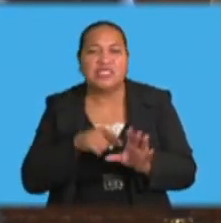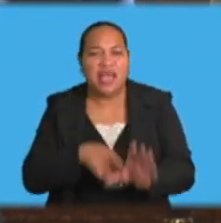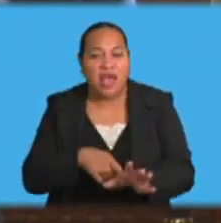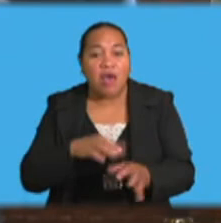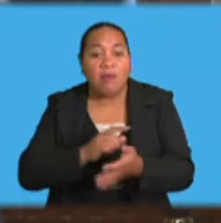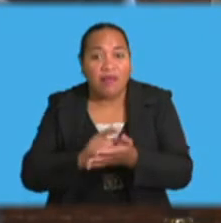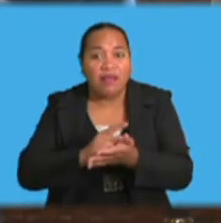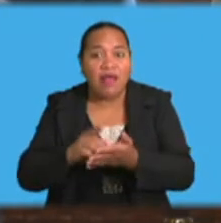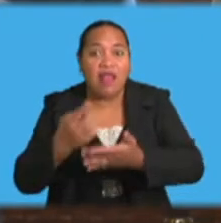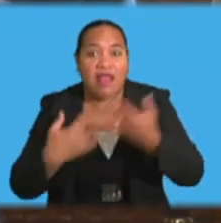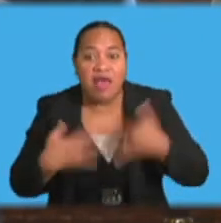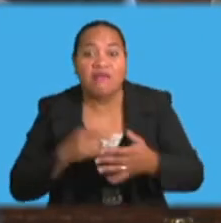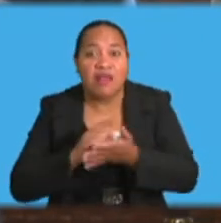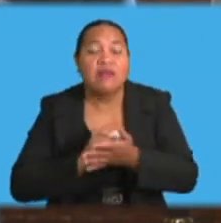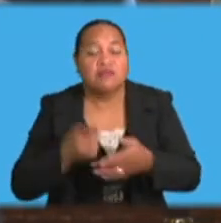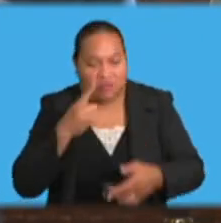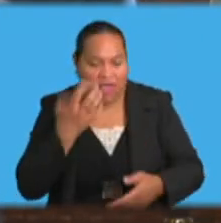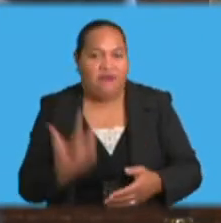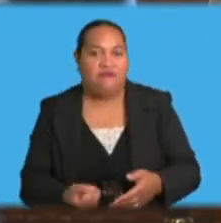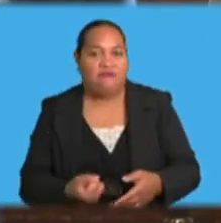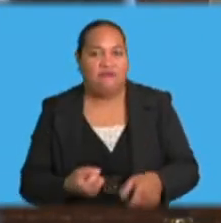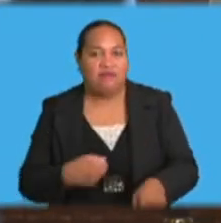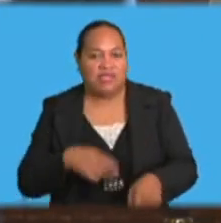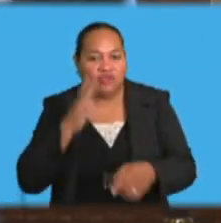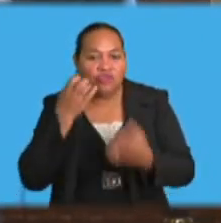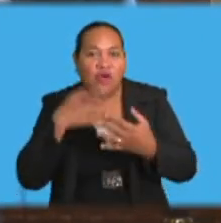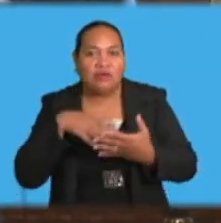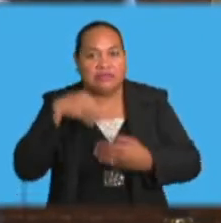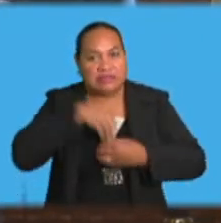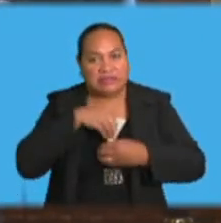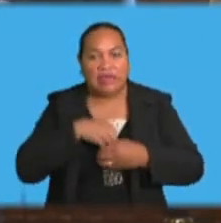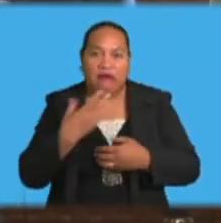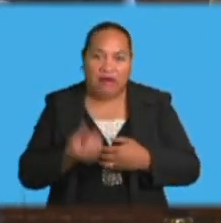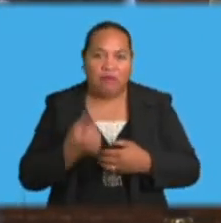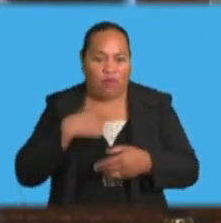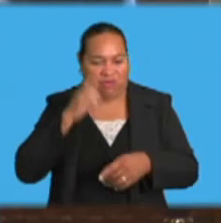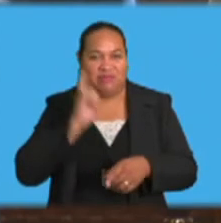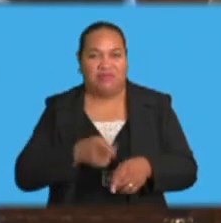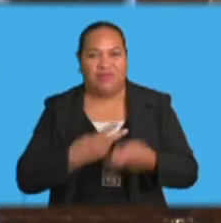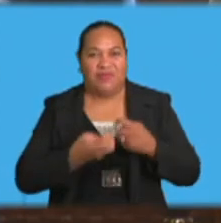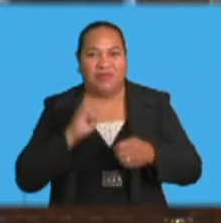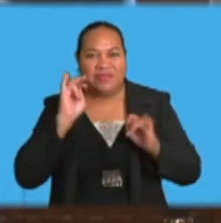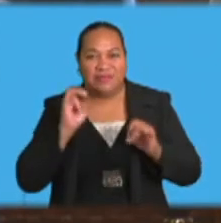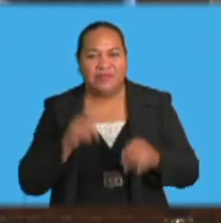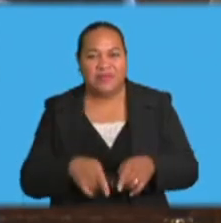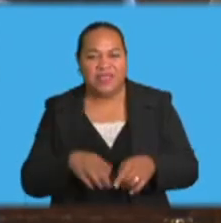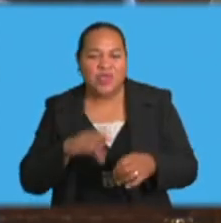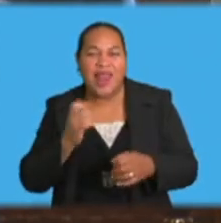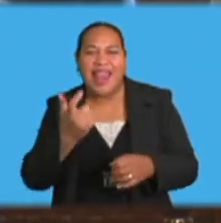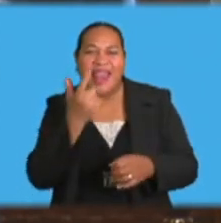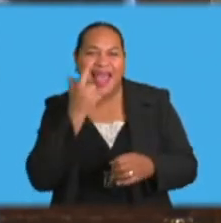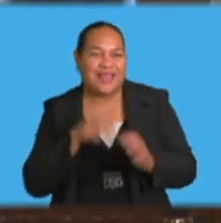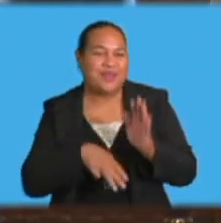life. And being new to the workplace, young people may lack experience and often lack both physical and psychological